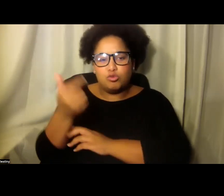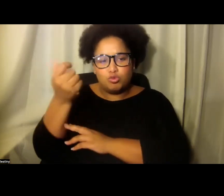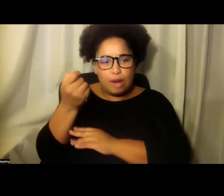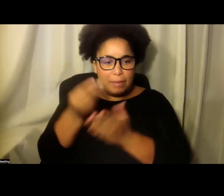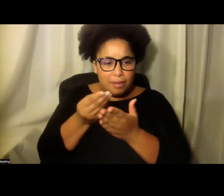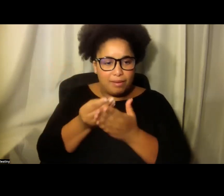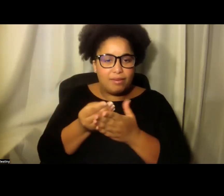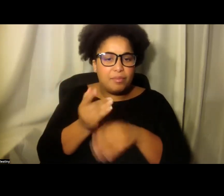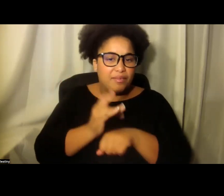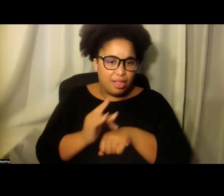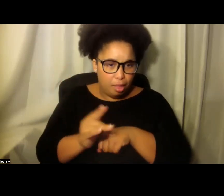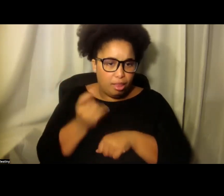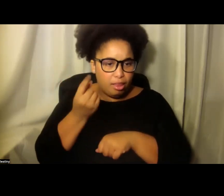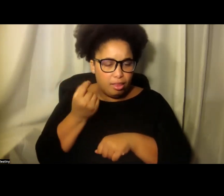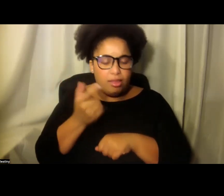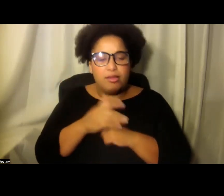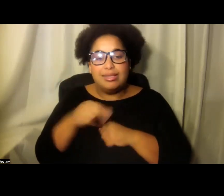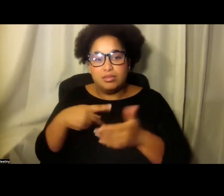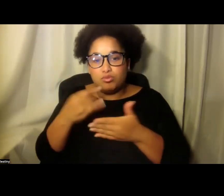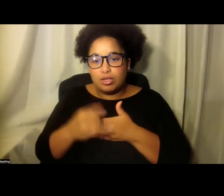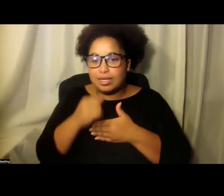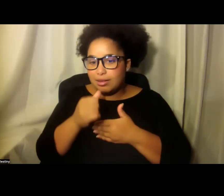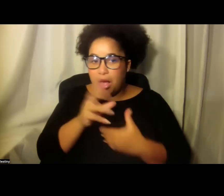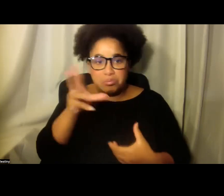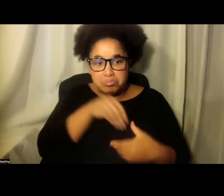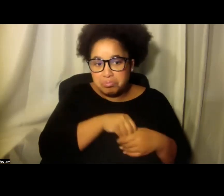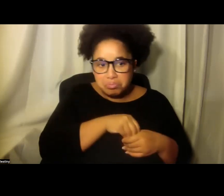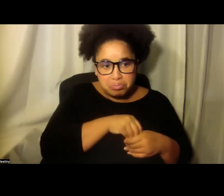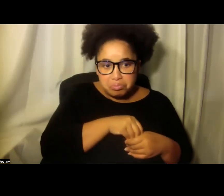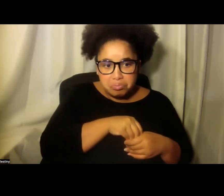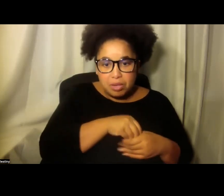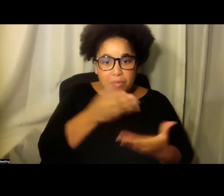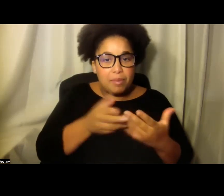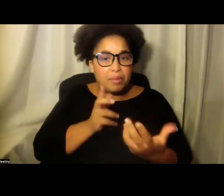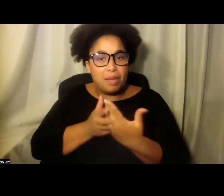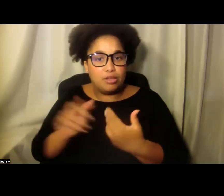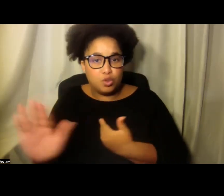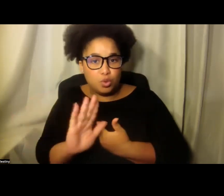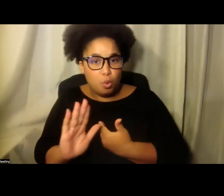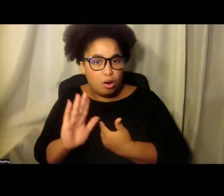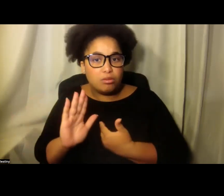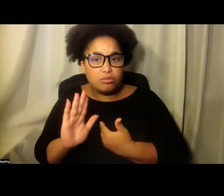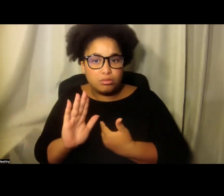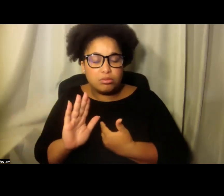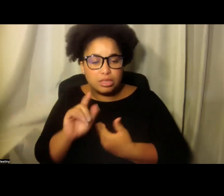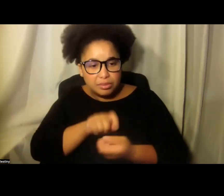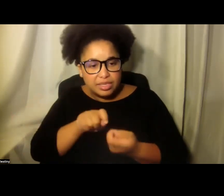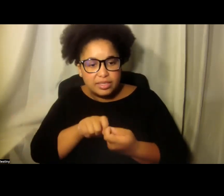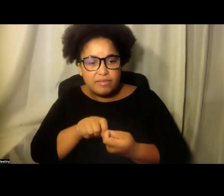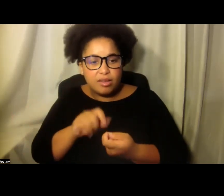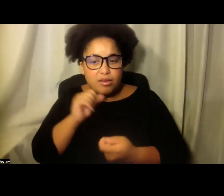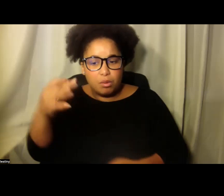aren't that this project did not encompass, that may apply to your specific